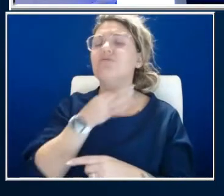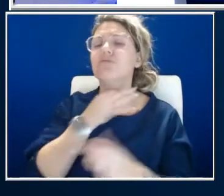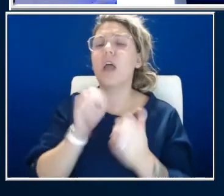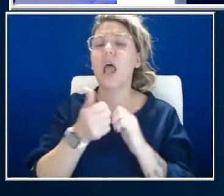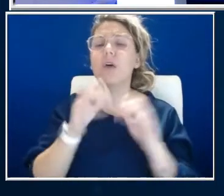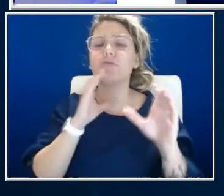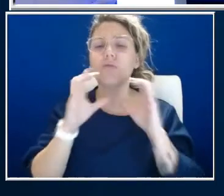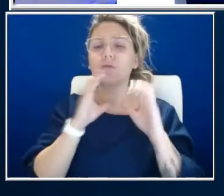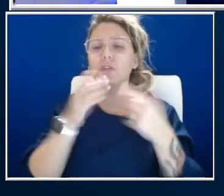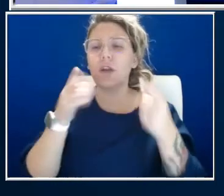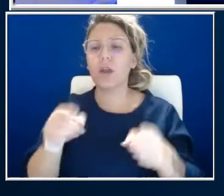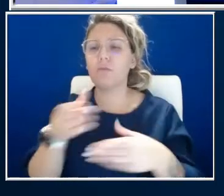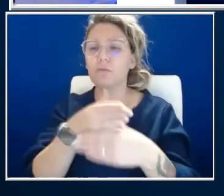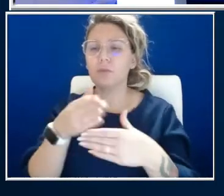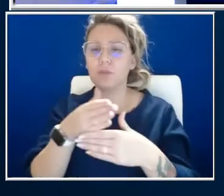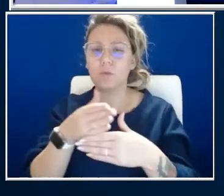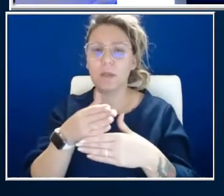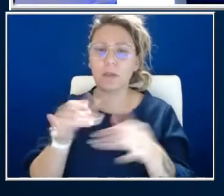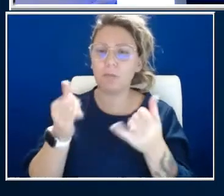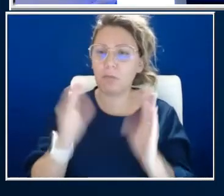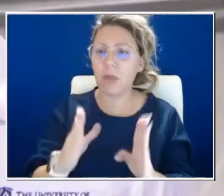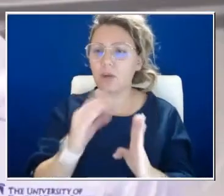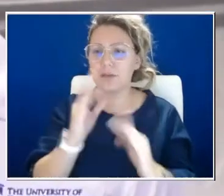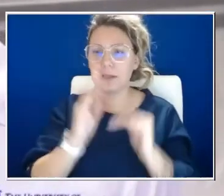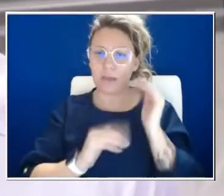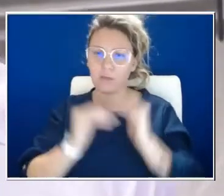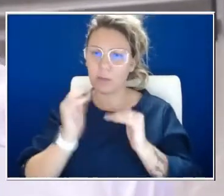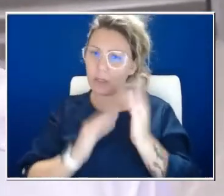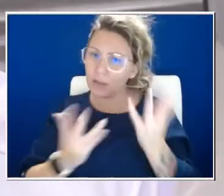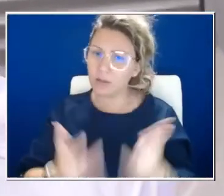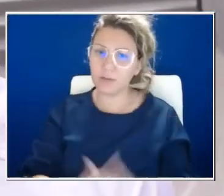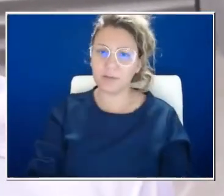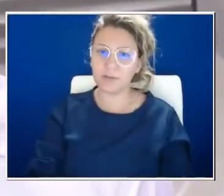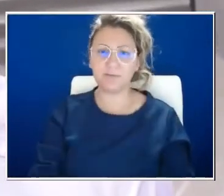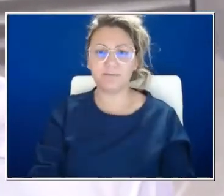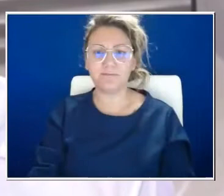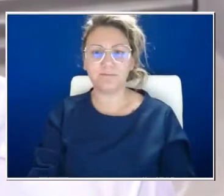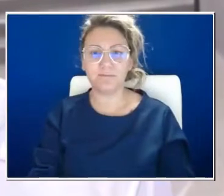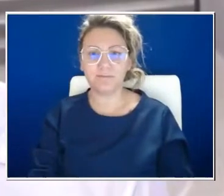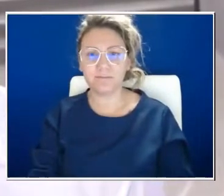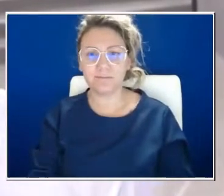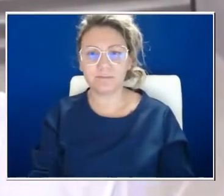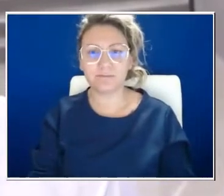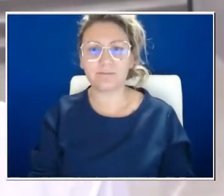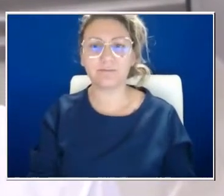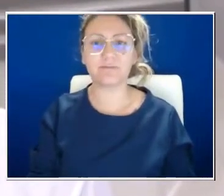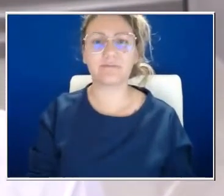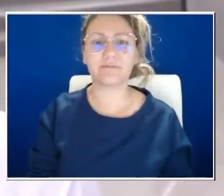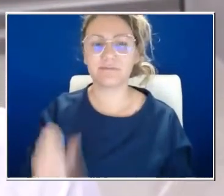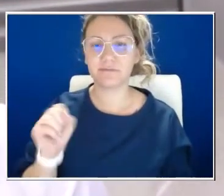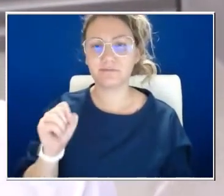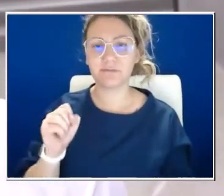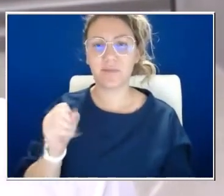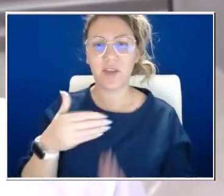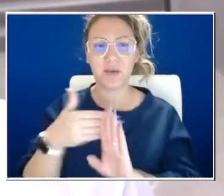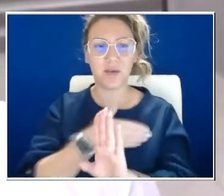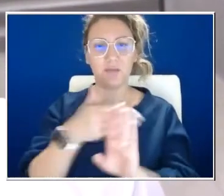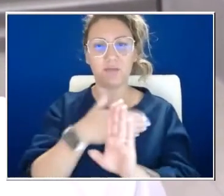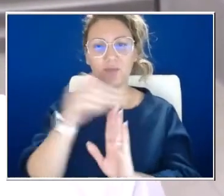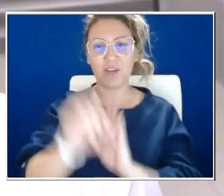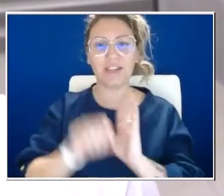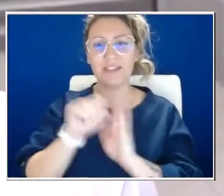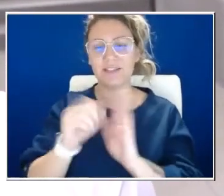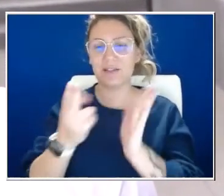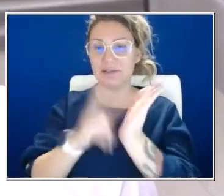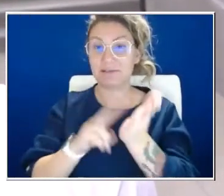players and how they feel comfortable having those conversations. Oh, so like preseason, they have signed a bunch of different waivers and